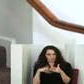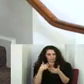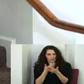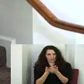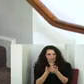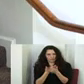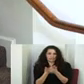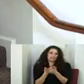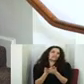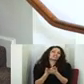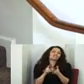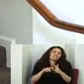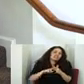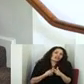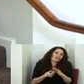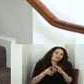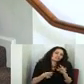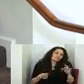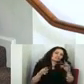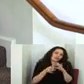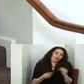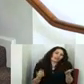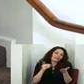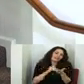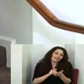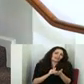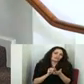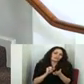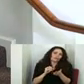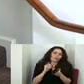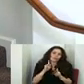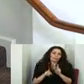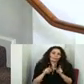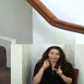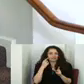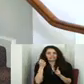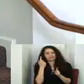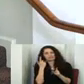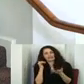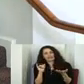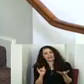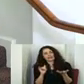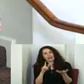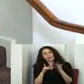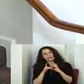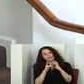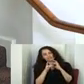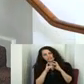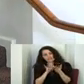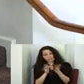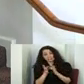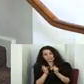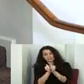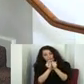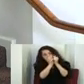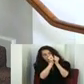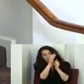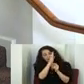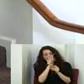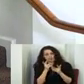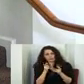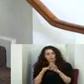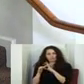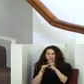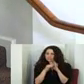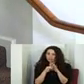whole story all over again so that the folks could come to an understanding that the relationship that Jesus had with God was a relationship that was open to each